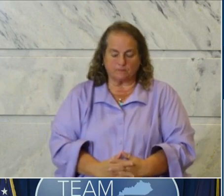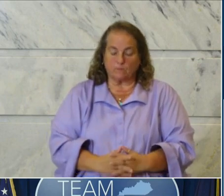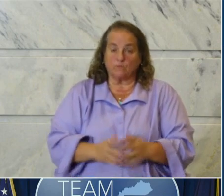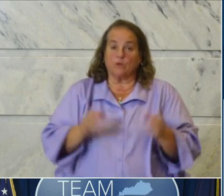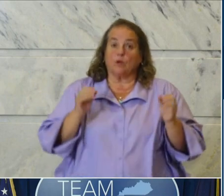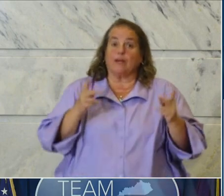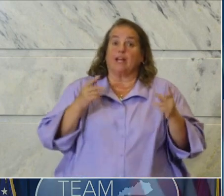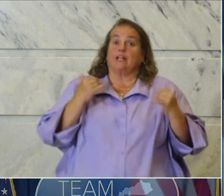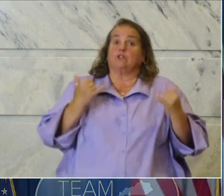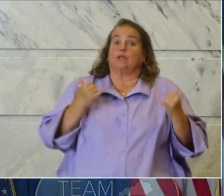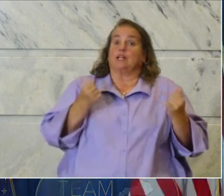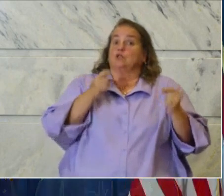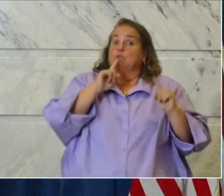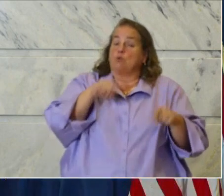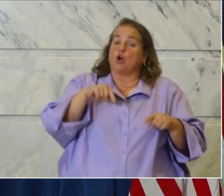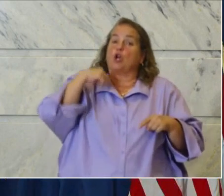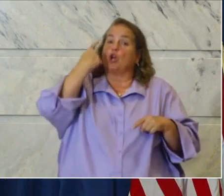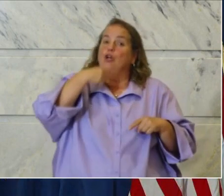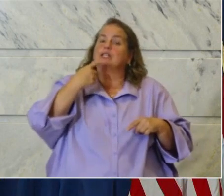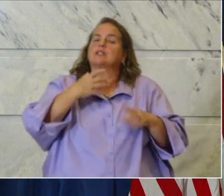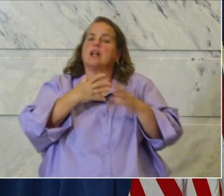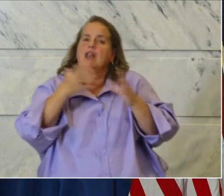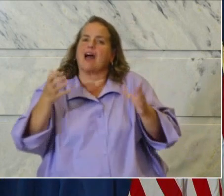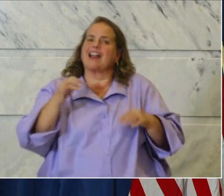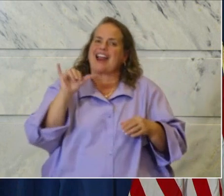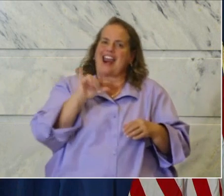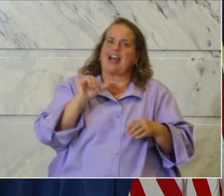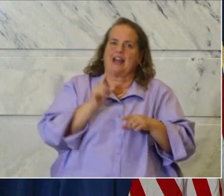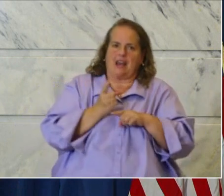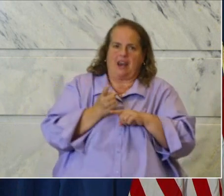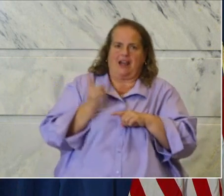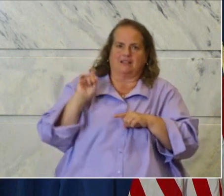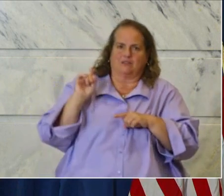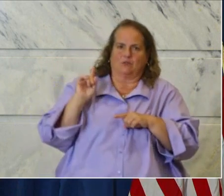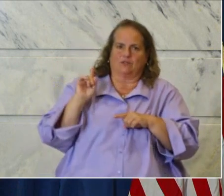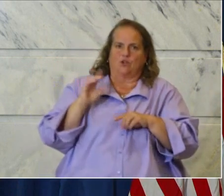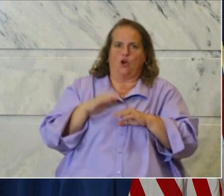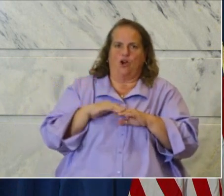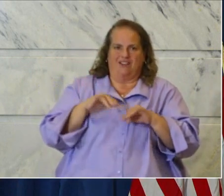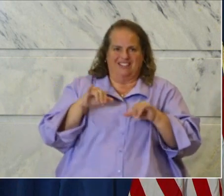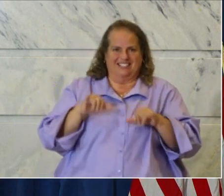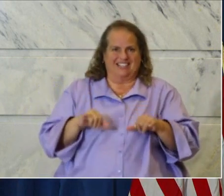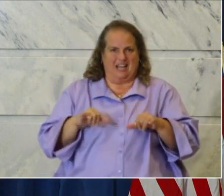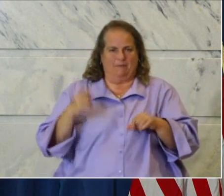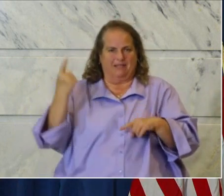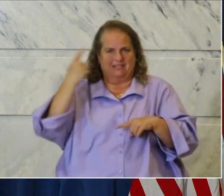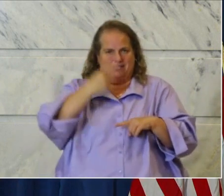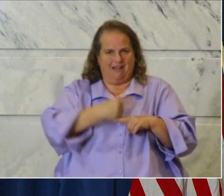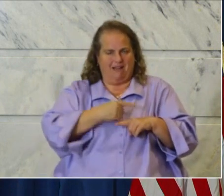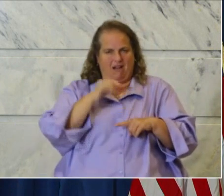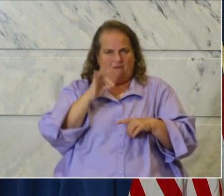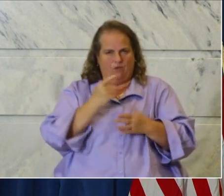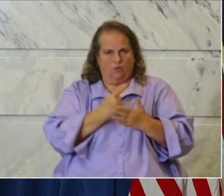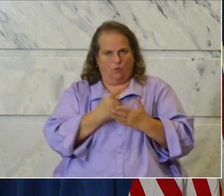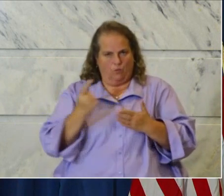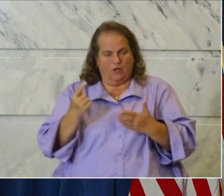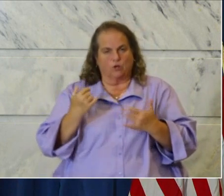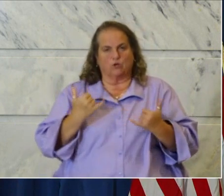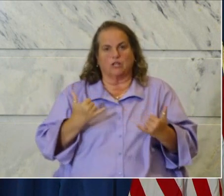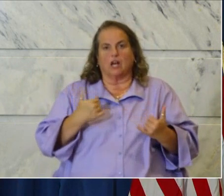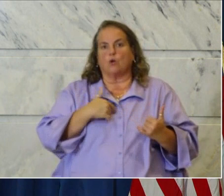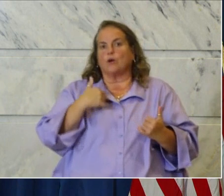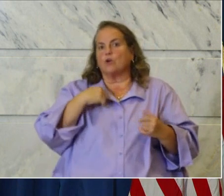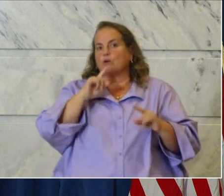All right, today's report looks a lot like last week's on this very same day of the week. Today